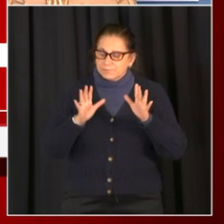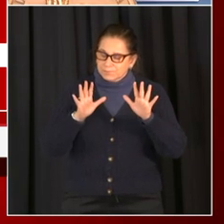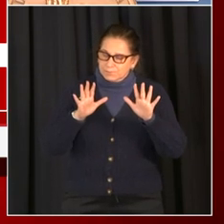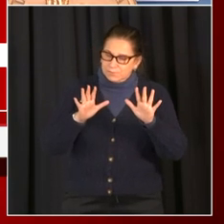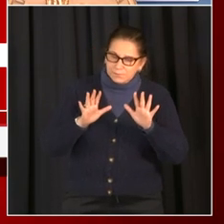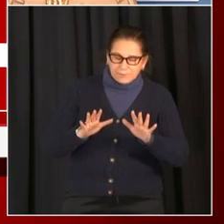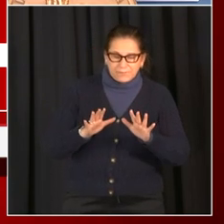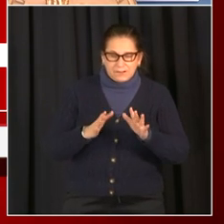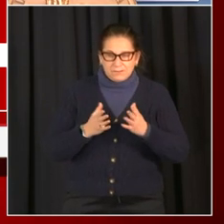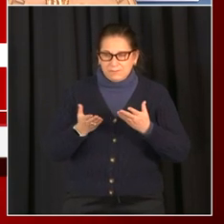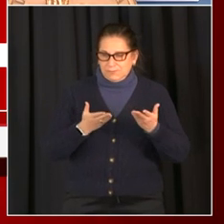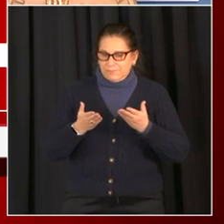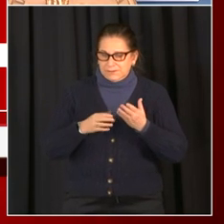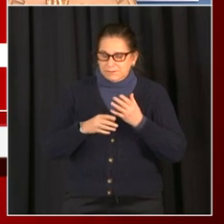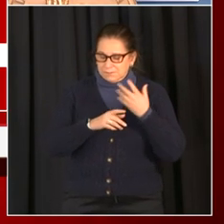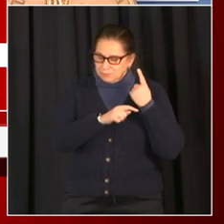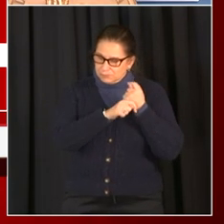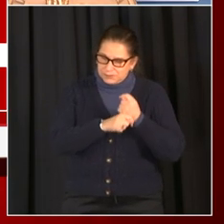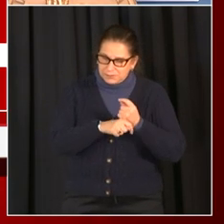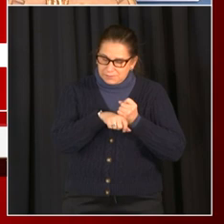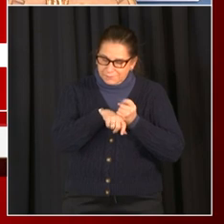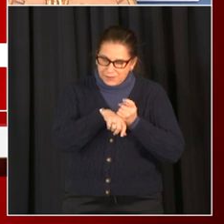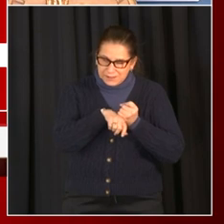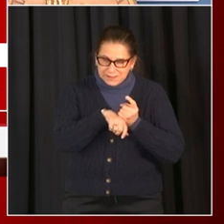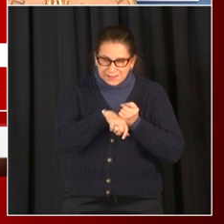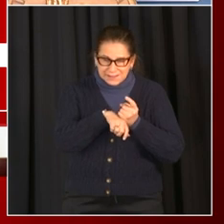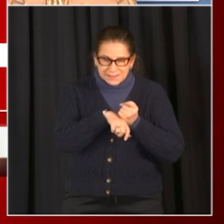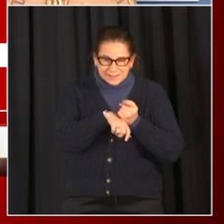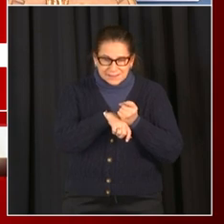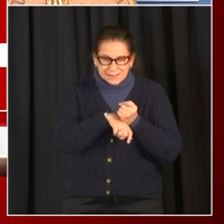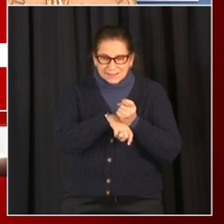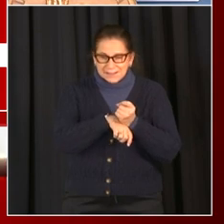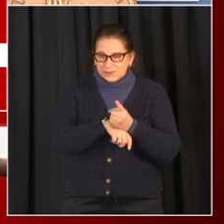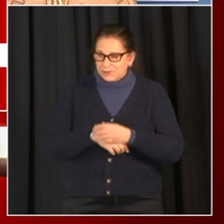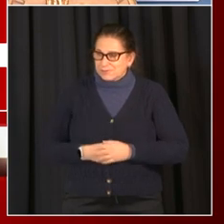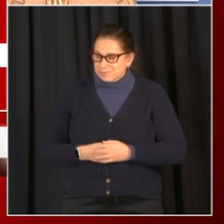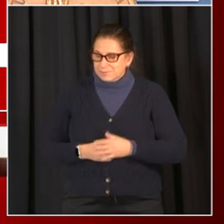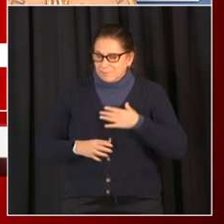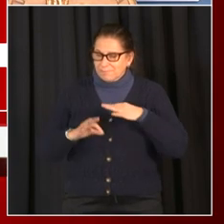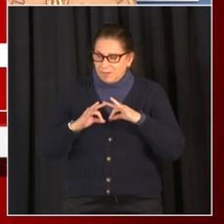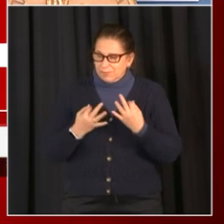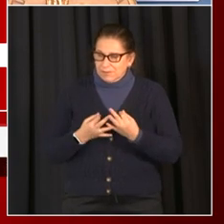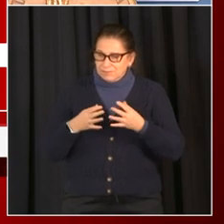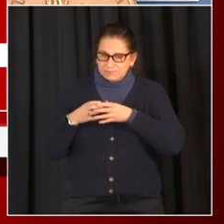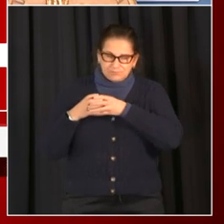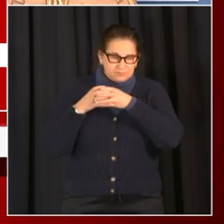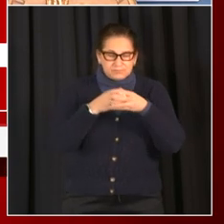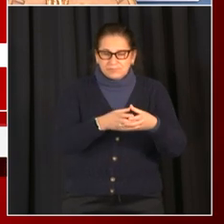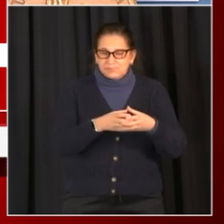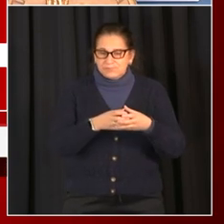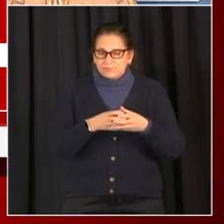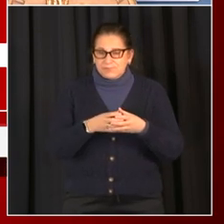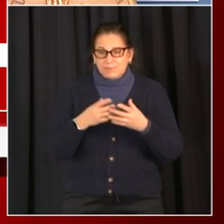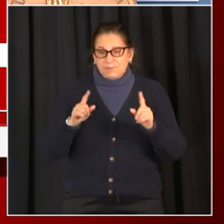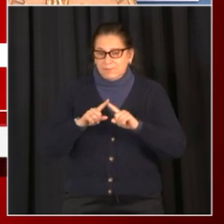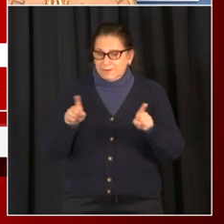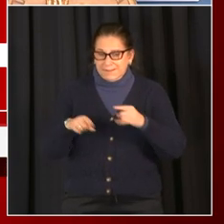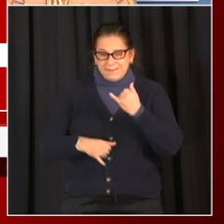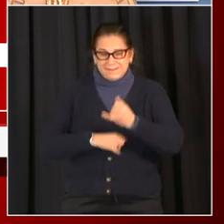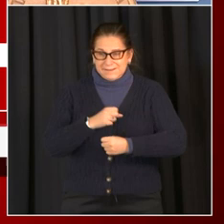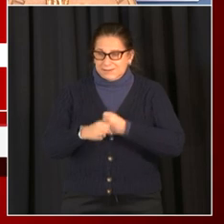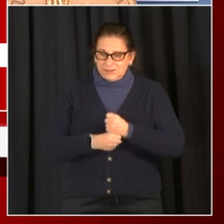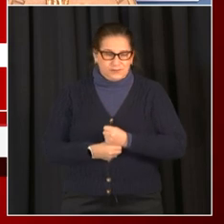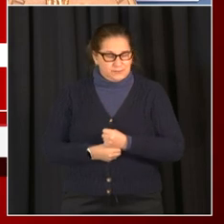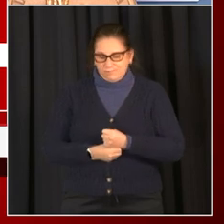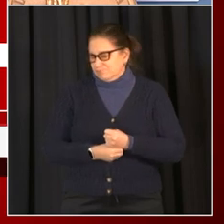time of year. Certainly it has been for my family, but we will be